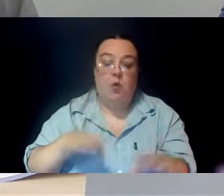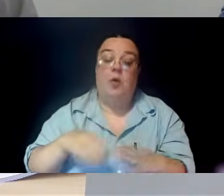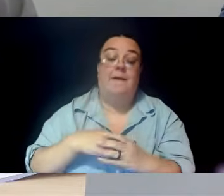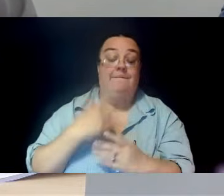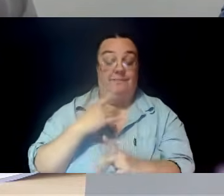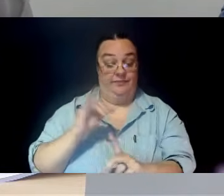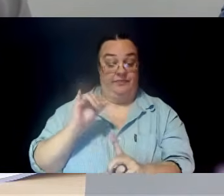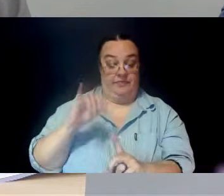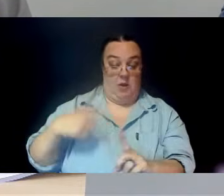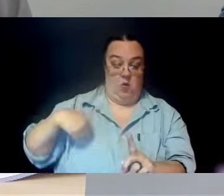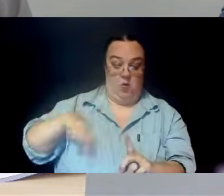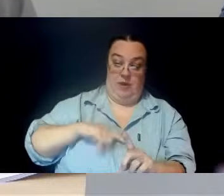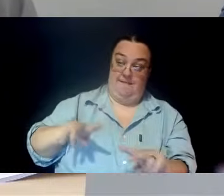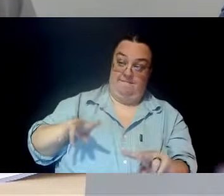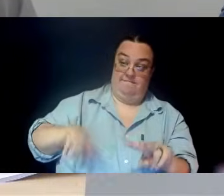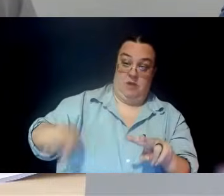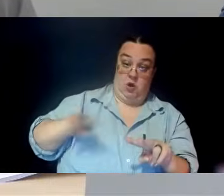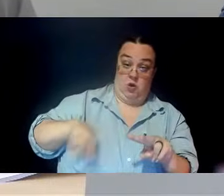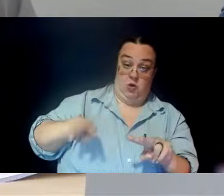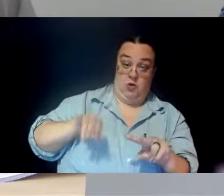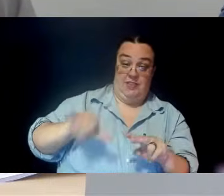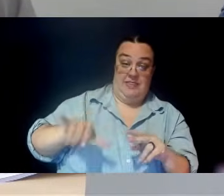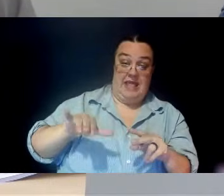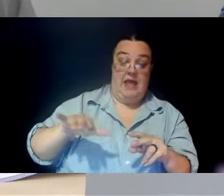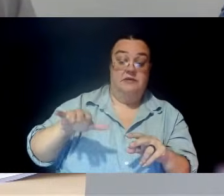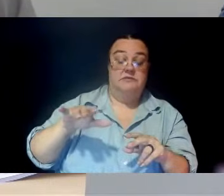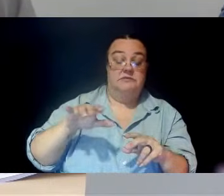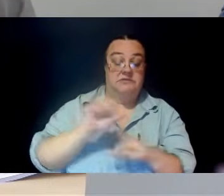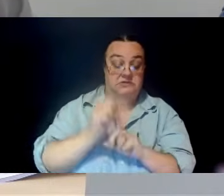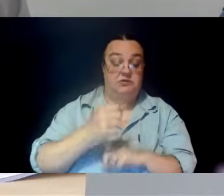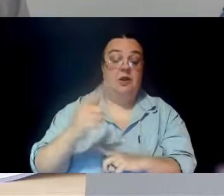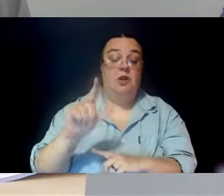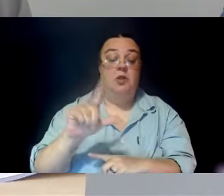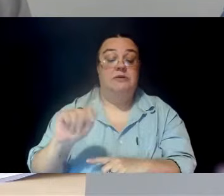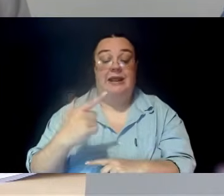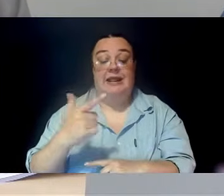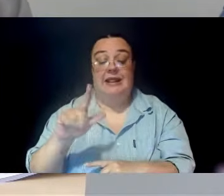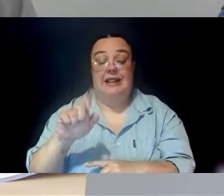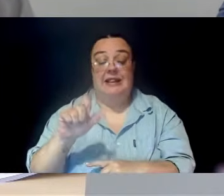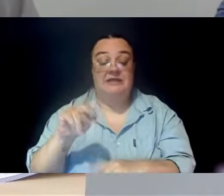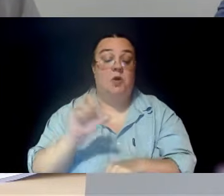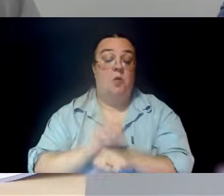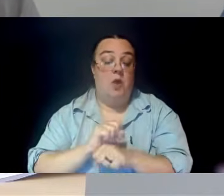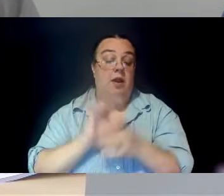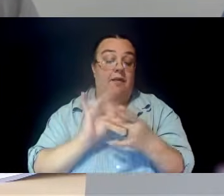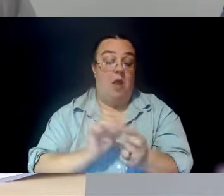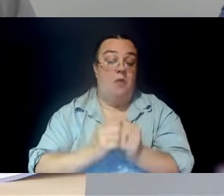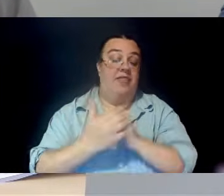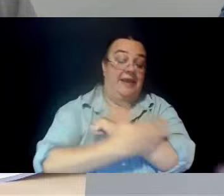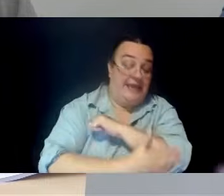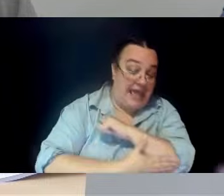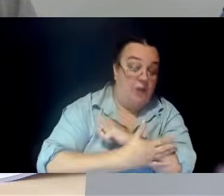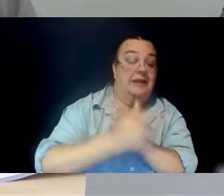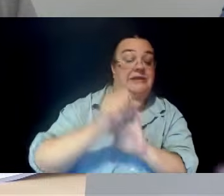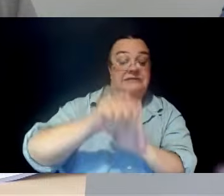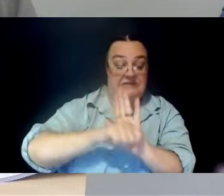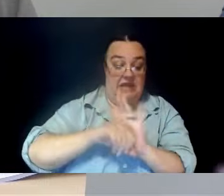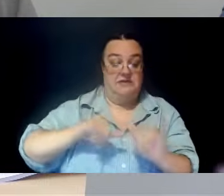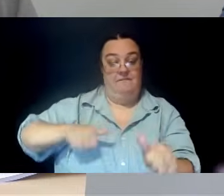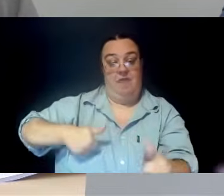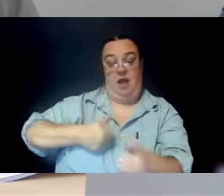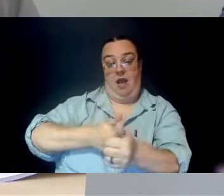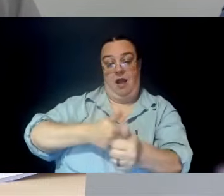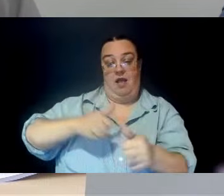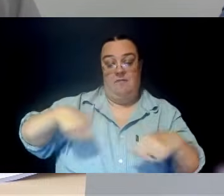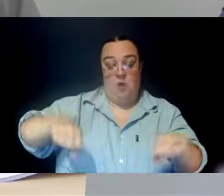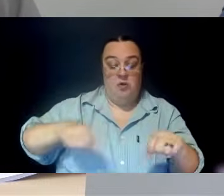We monitored that situation. Lieutenant Gleason, working in concert with the county, stayed behind those motorcyclists. They went all the way up Kenilworth